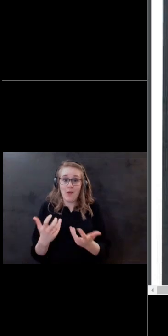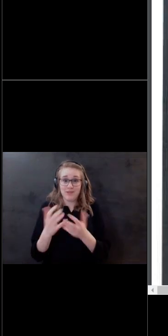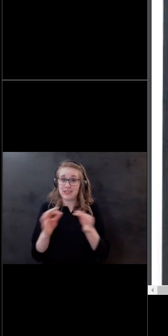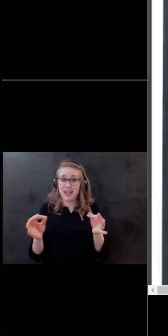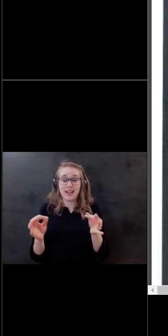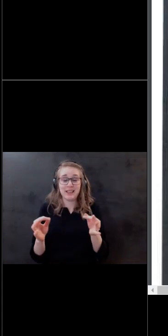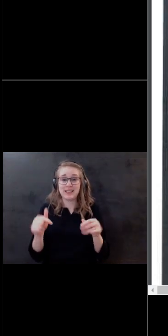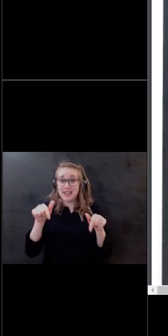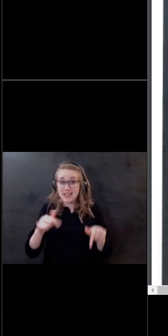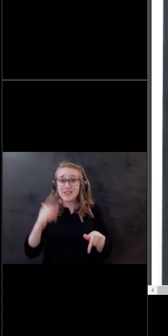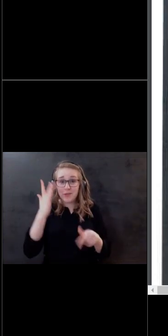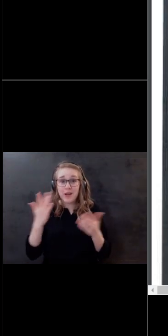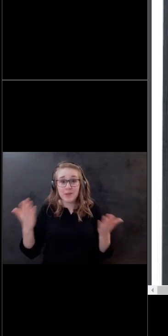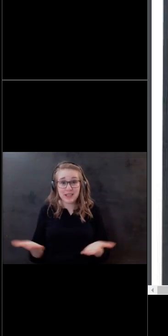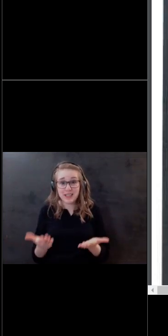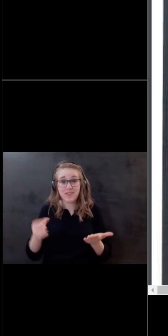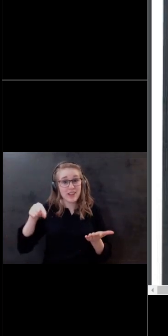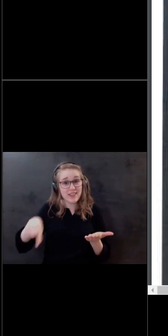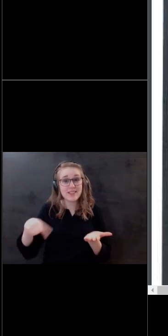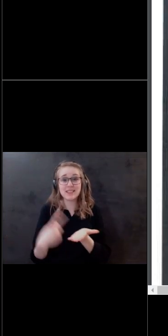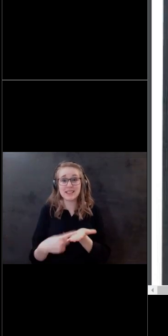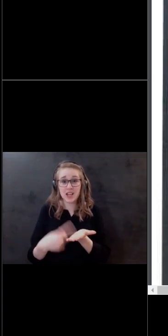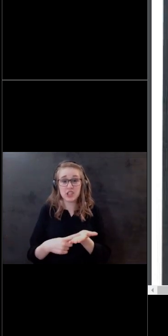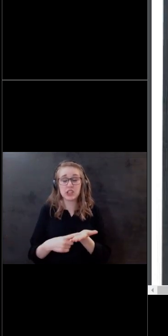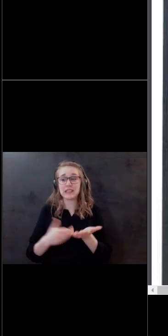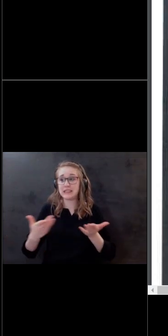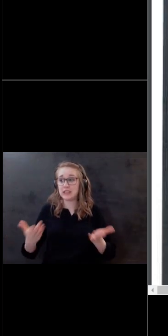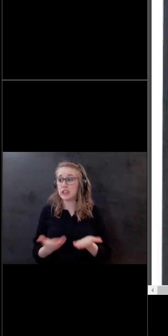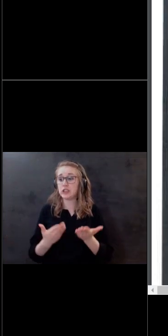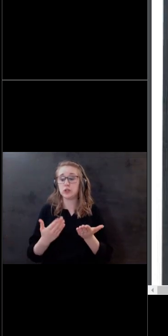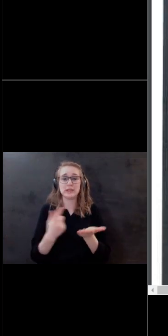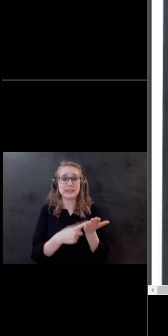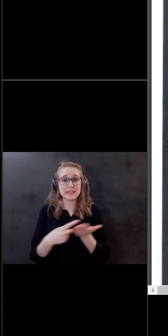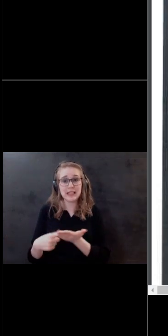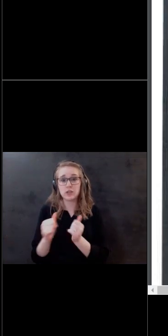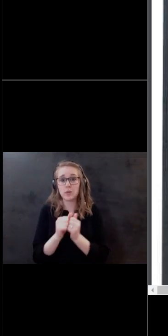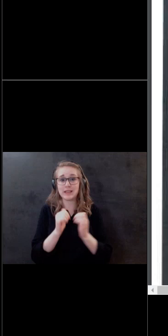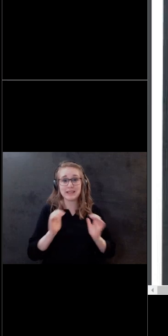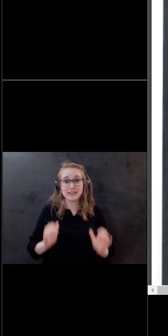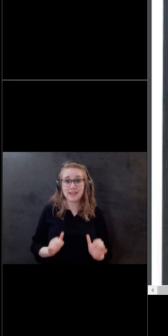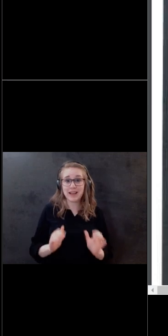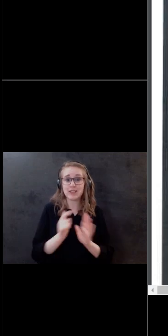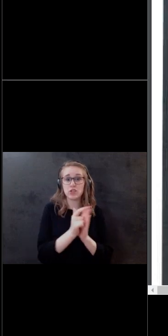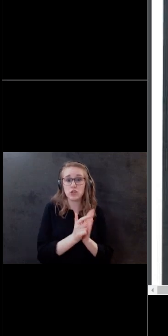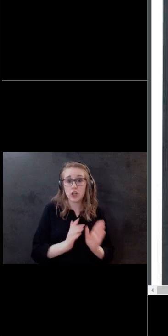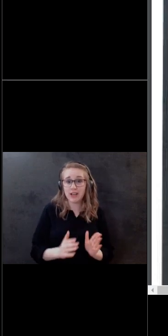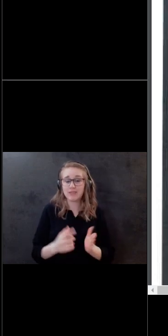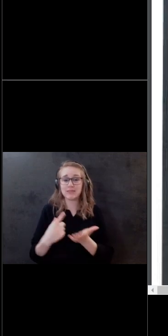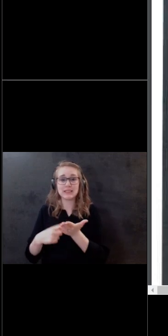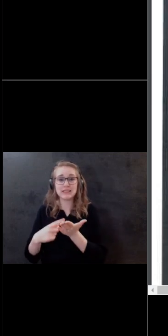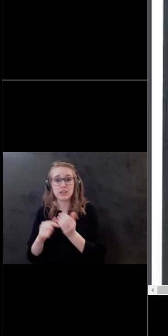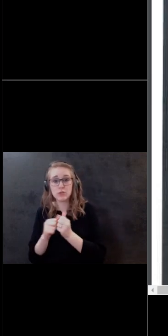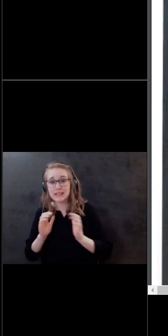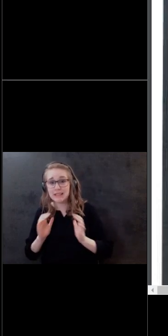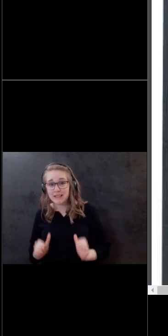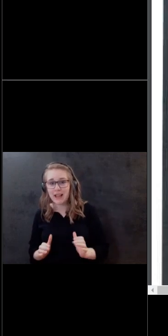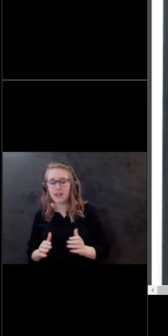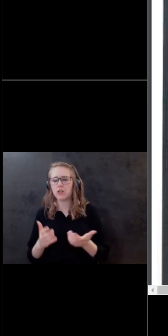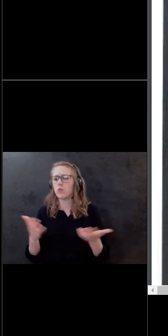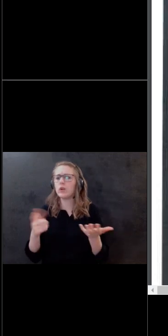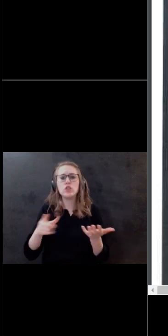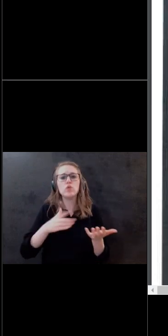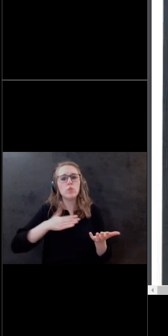this is why we're here. We're here to have this conversation. We're here to discuss with, you know, the client's attorney. We're here to discuss with the client, what are you willing